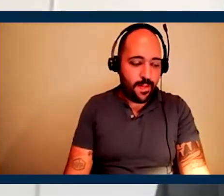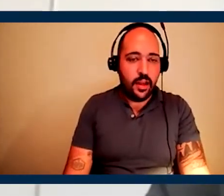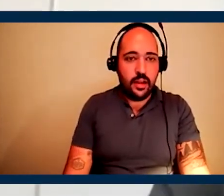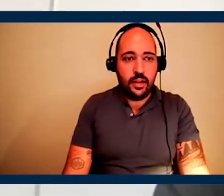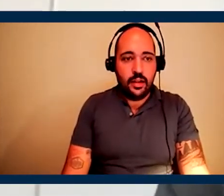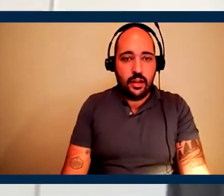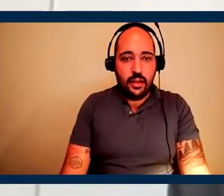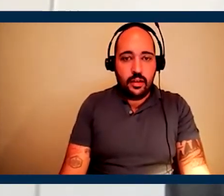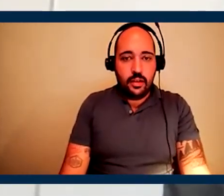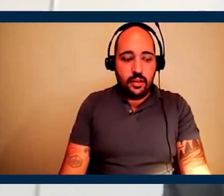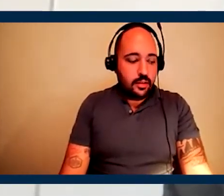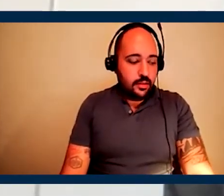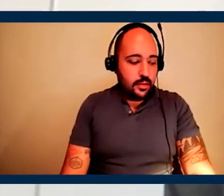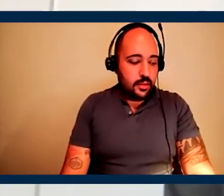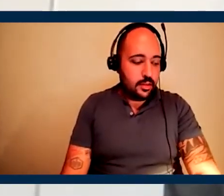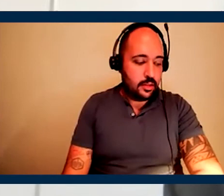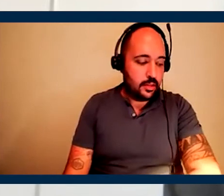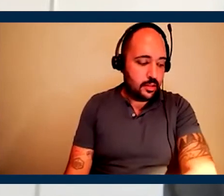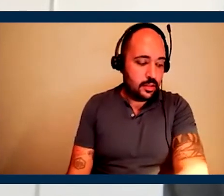I'll take the first swing, and it's